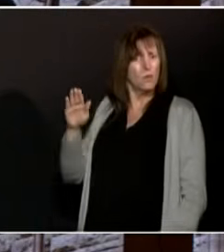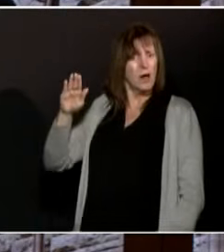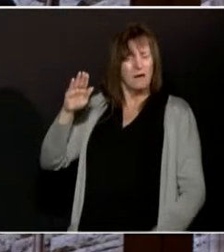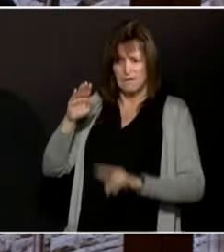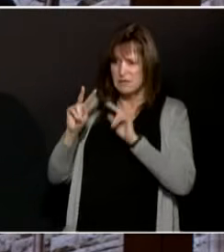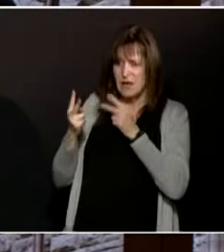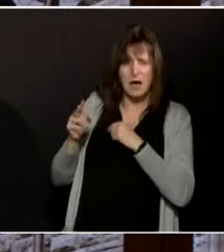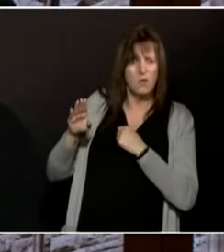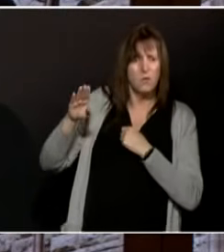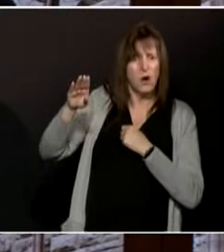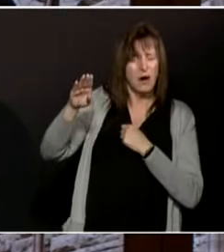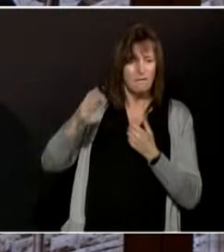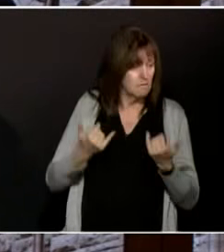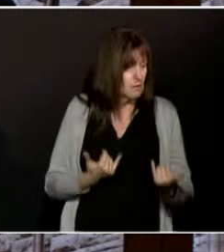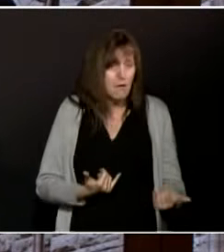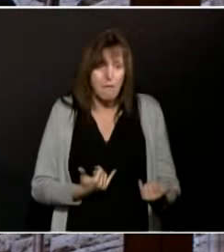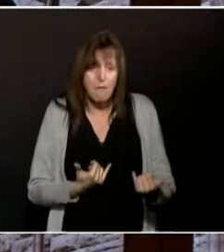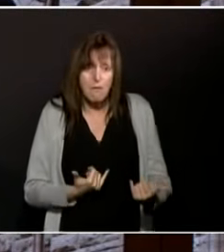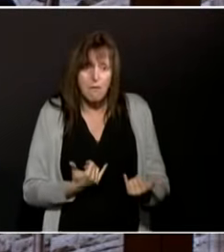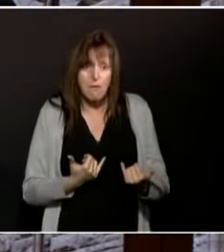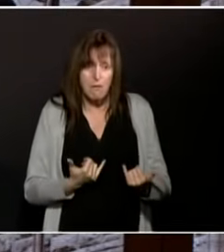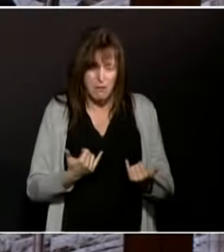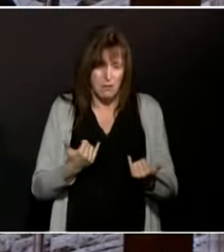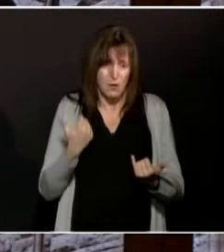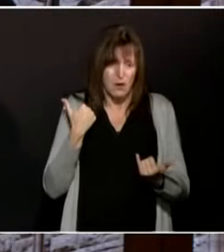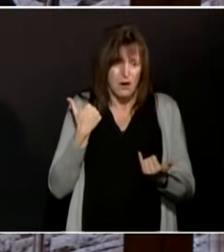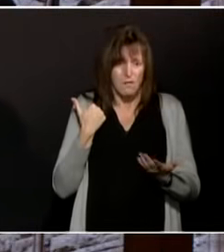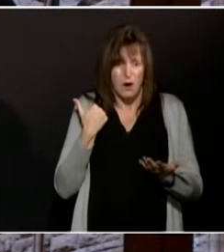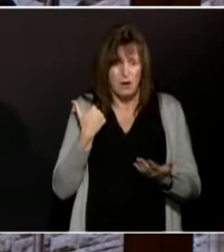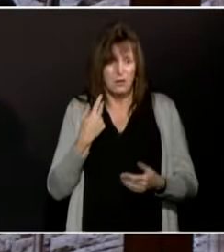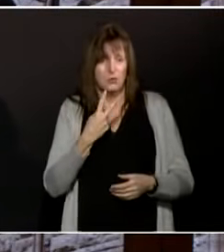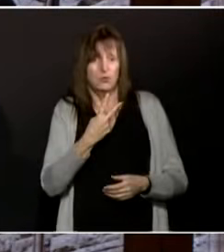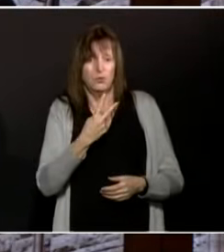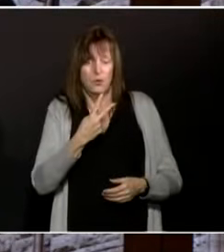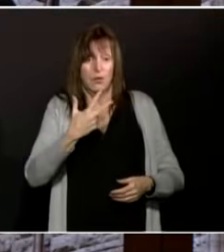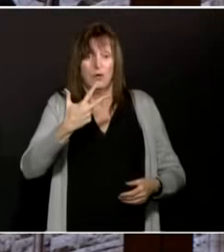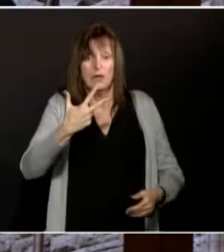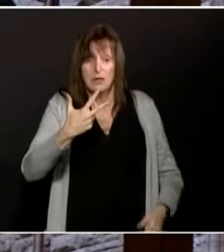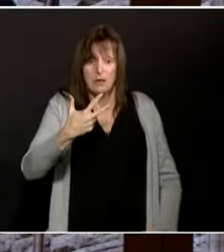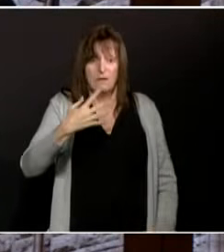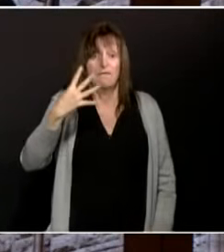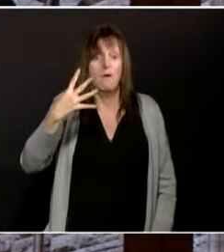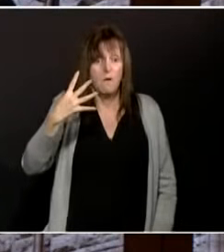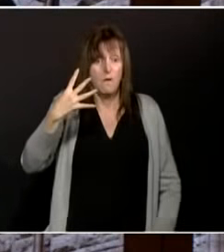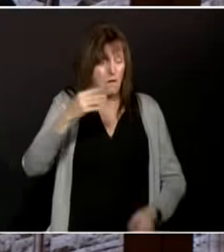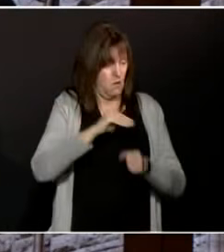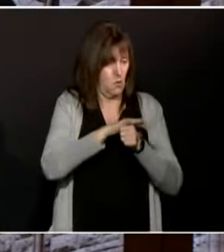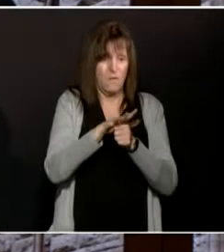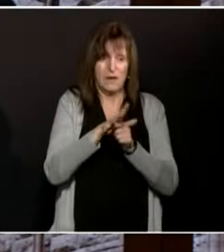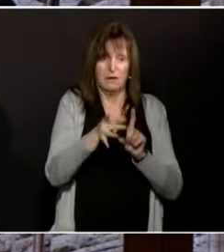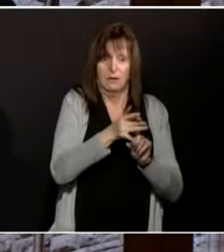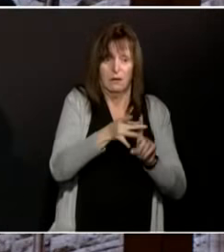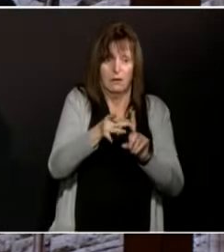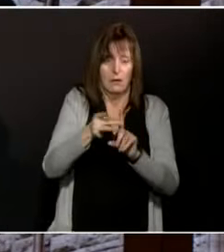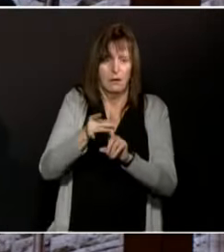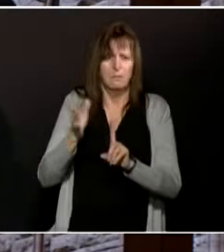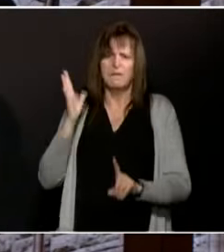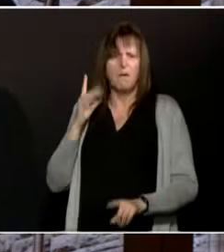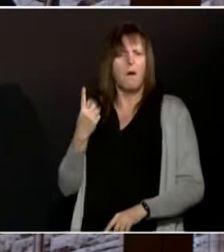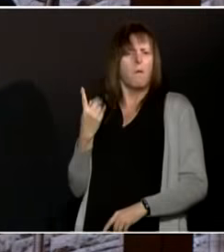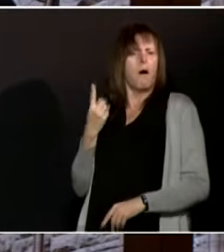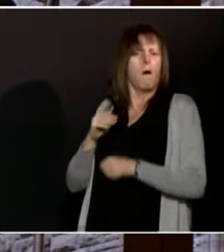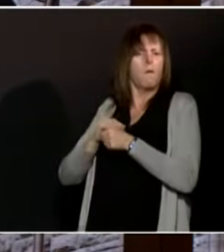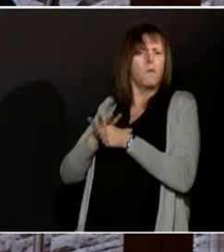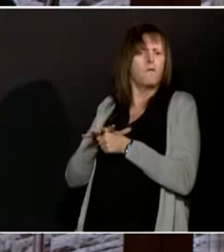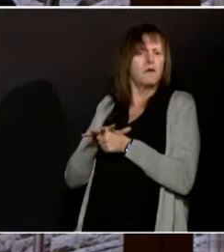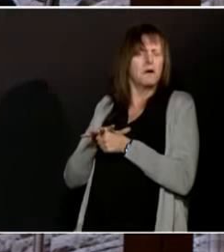3, hopefully not 4 separate epidemic curves going on. That's a new challenge for us. We have still the COVID we had before